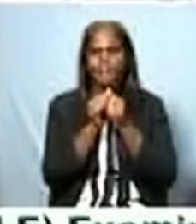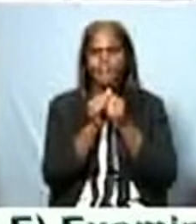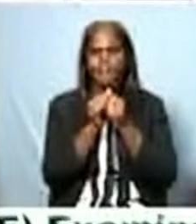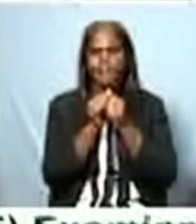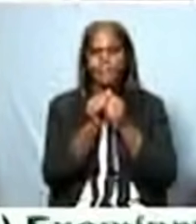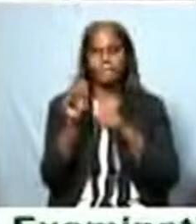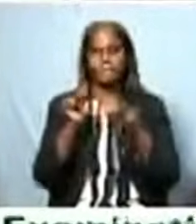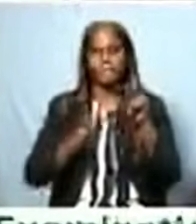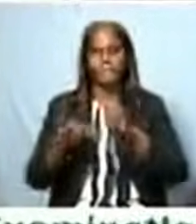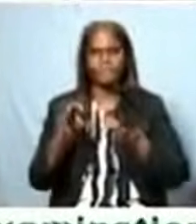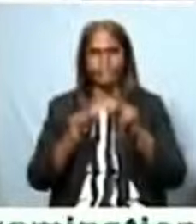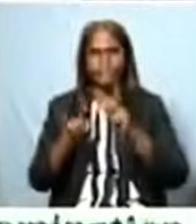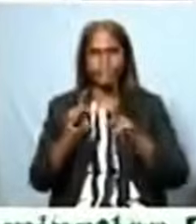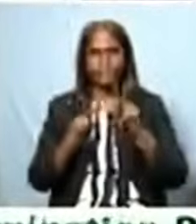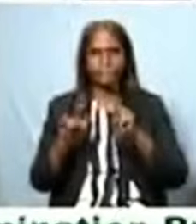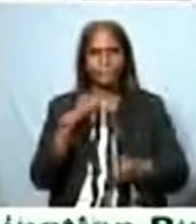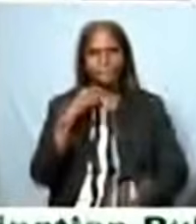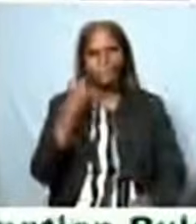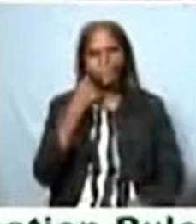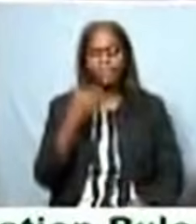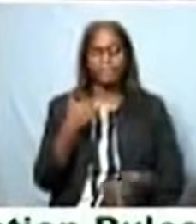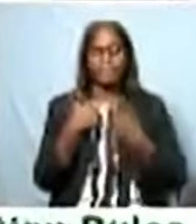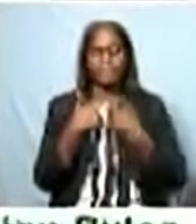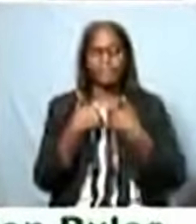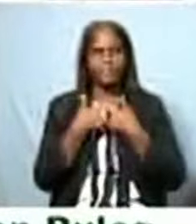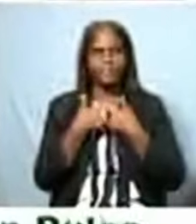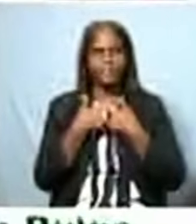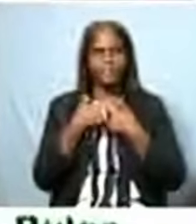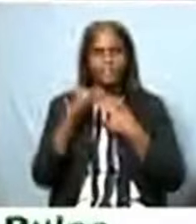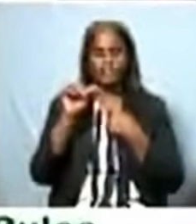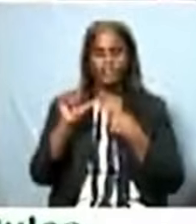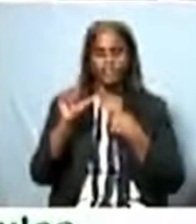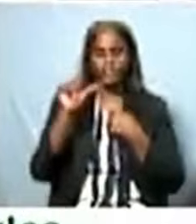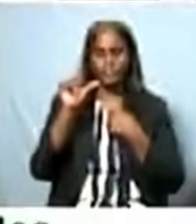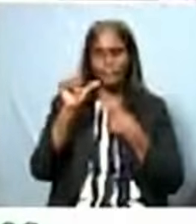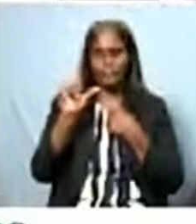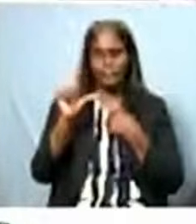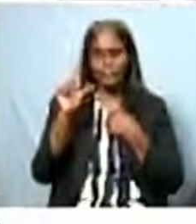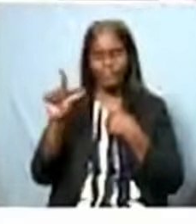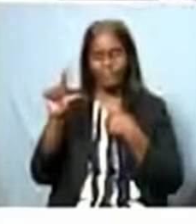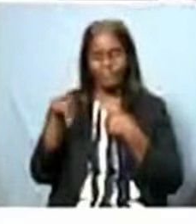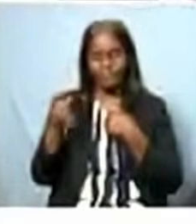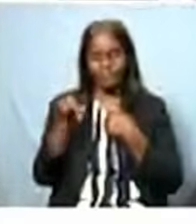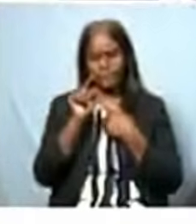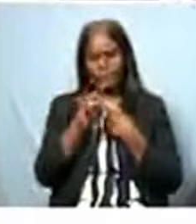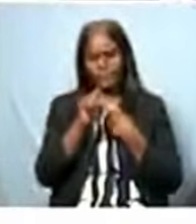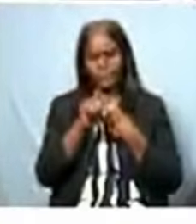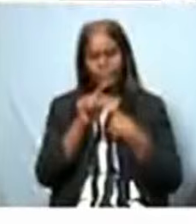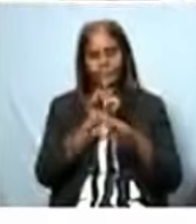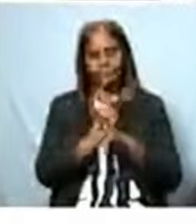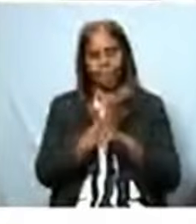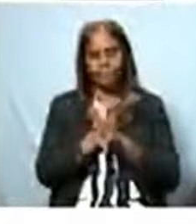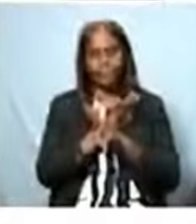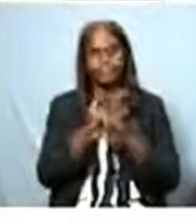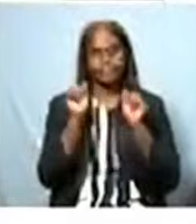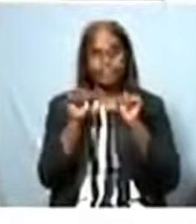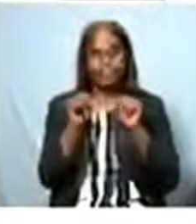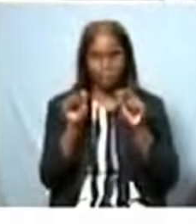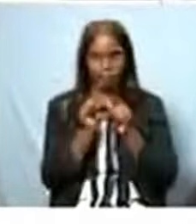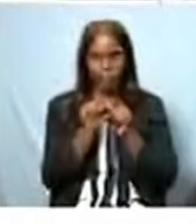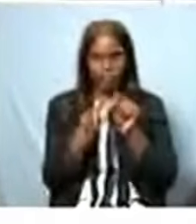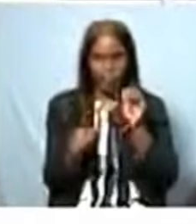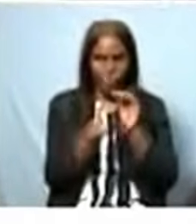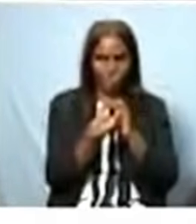the people who have LLB or first degree, the undergraduate degree, can be